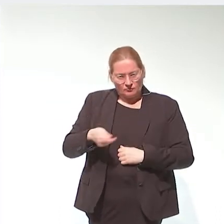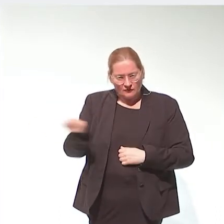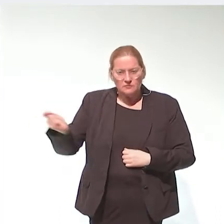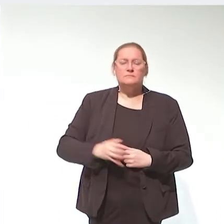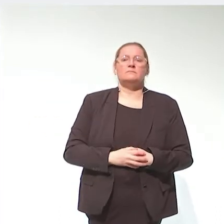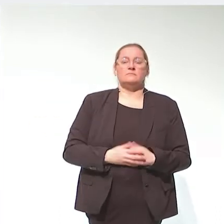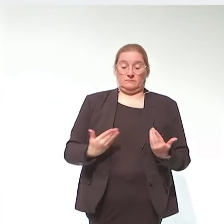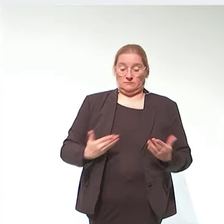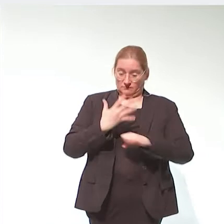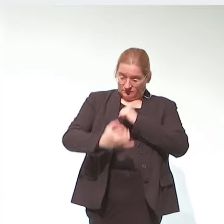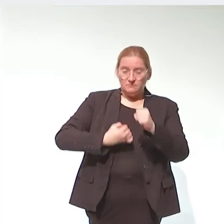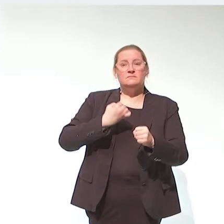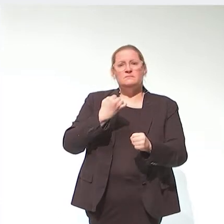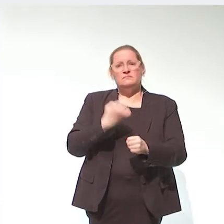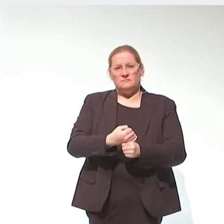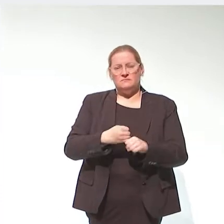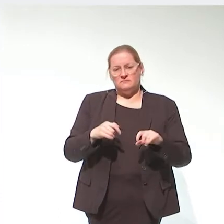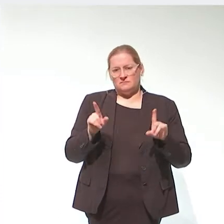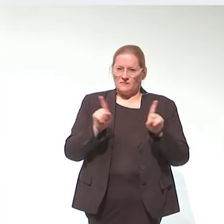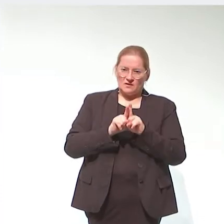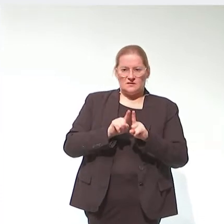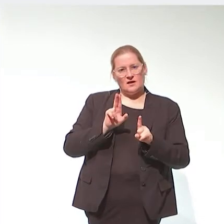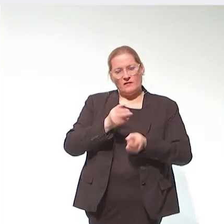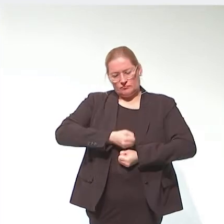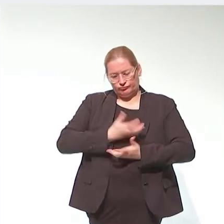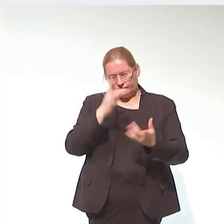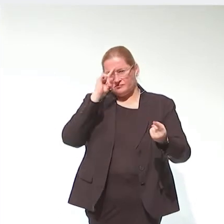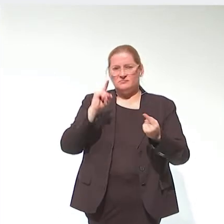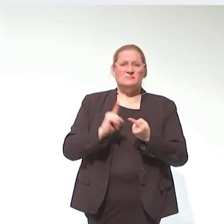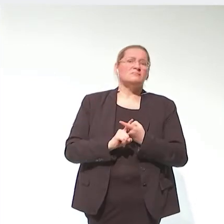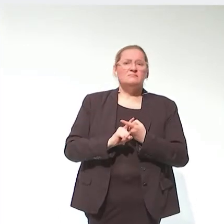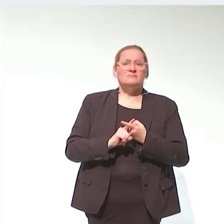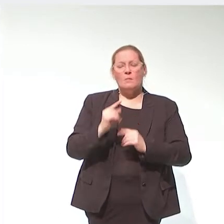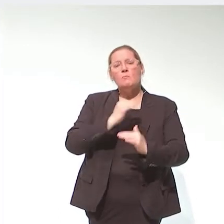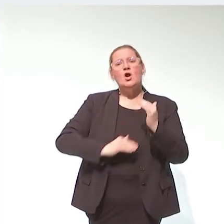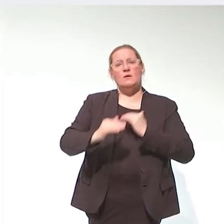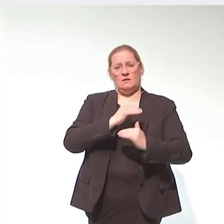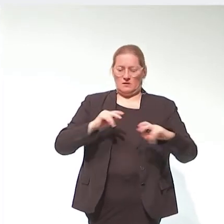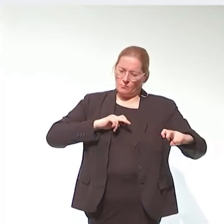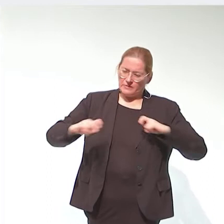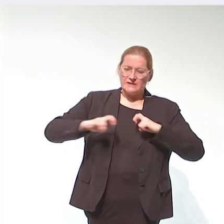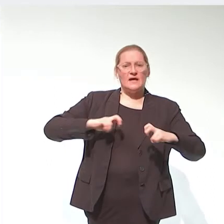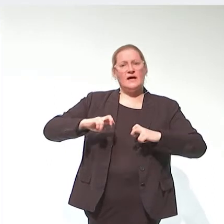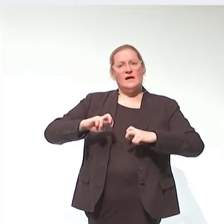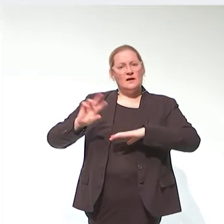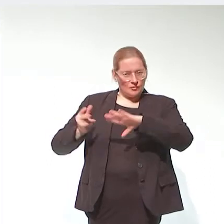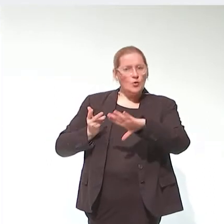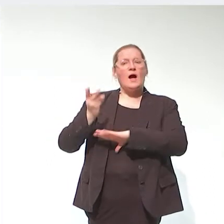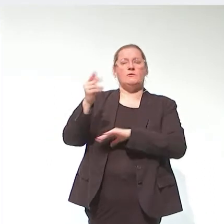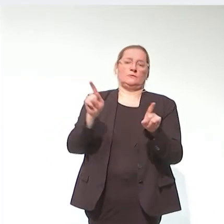also going to contribute to fulfilling your rights completely. On the European Disability Card, I think Commissioner